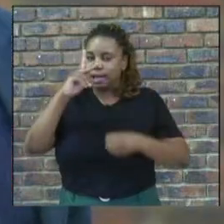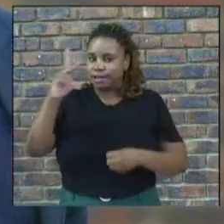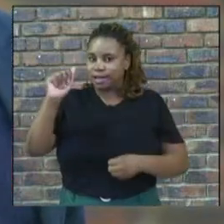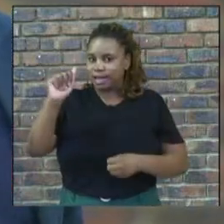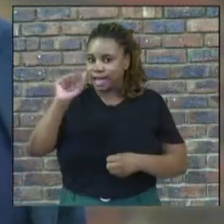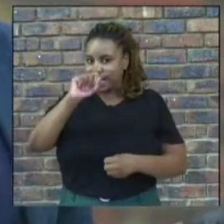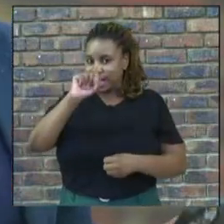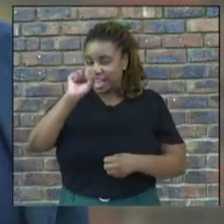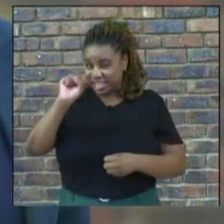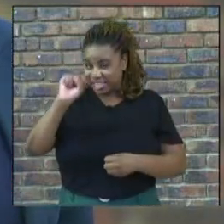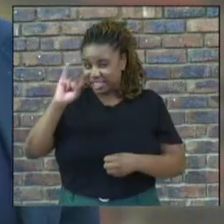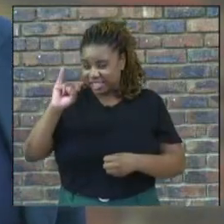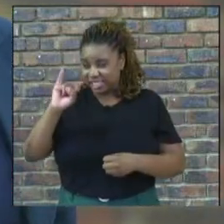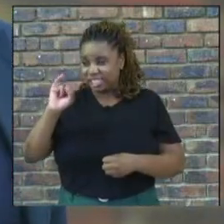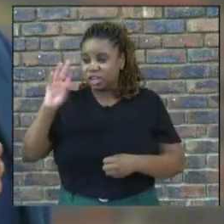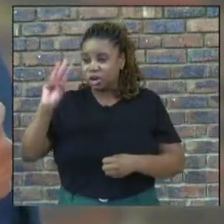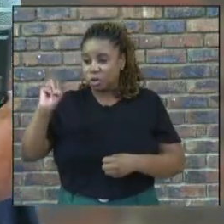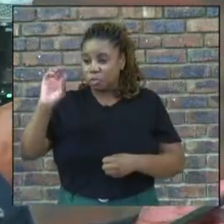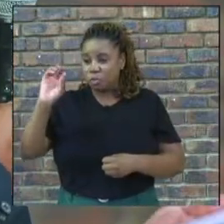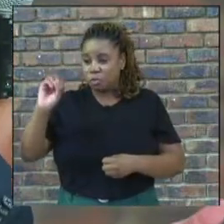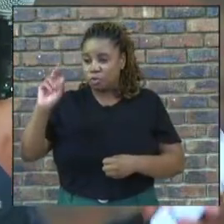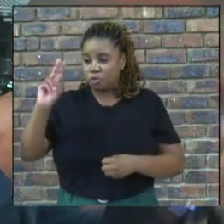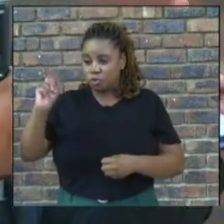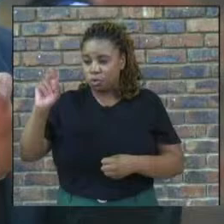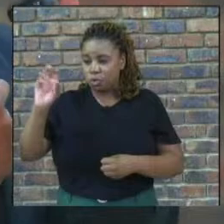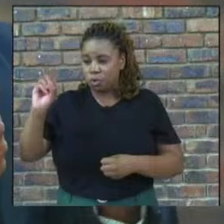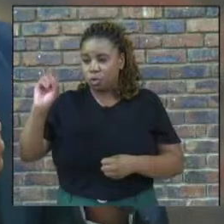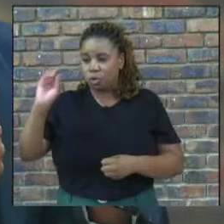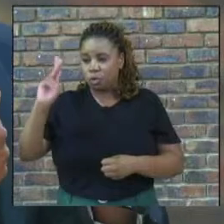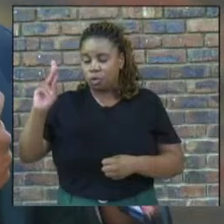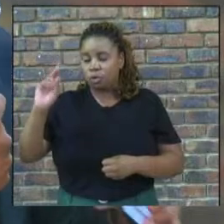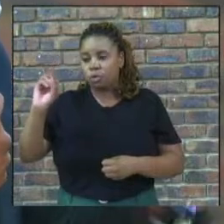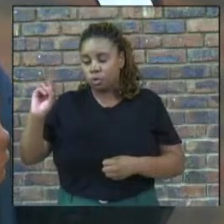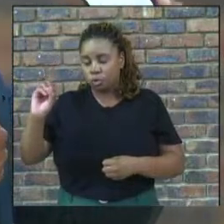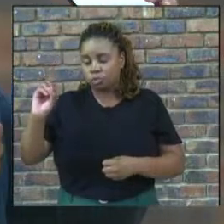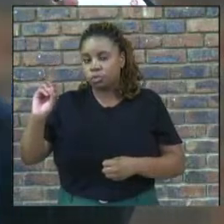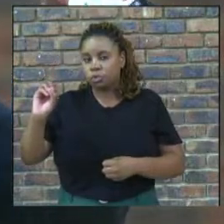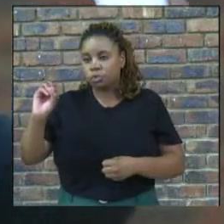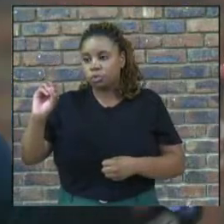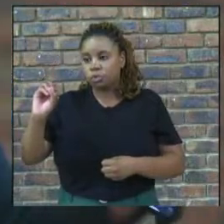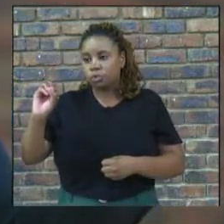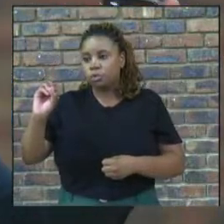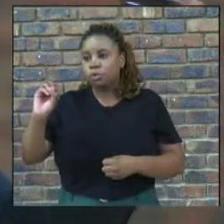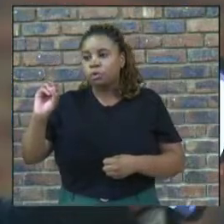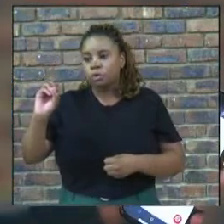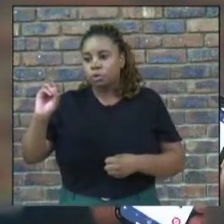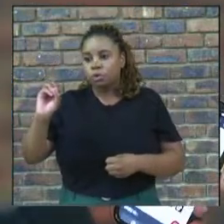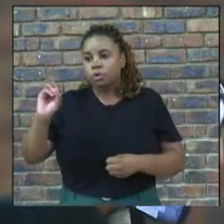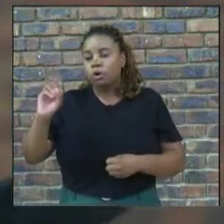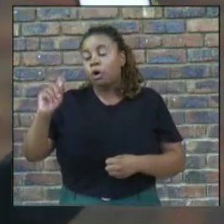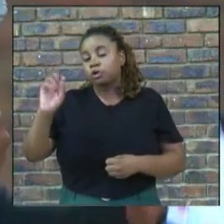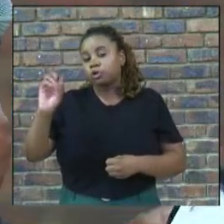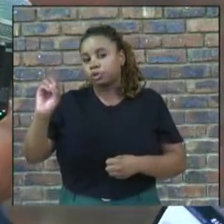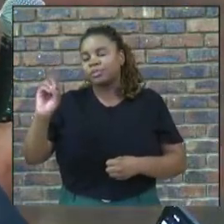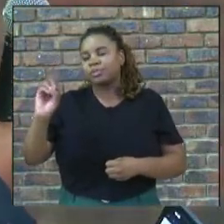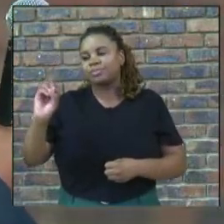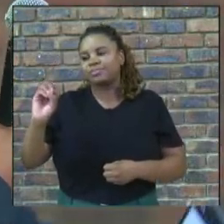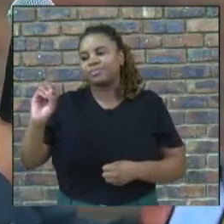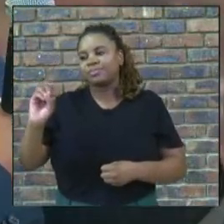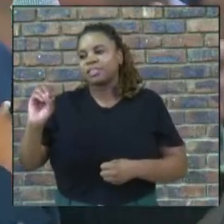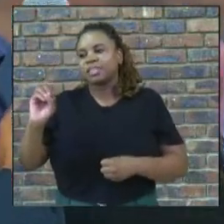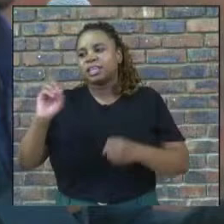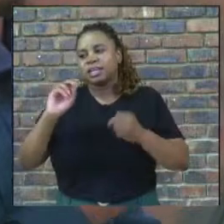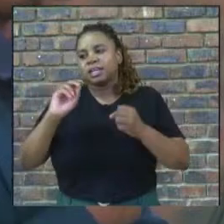there, and they can be able to assist you. And that is just on retail, right? There are a lot of other programs that we are implementing as